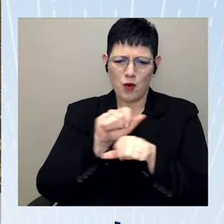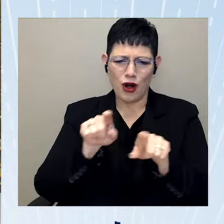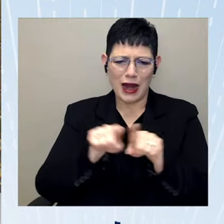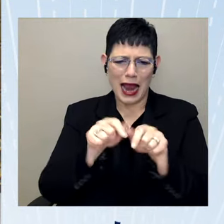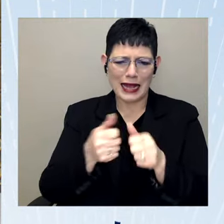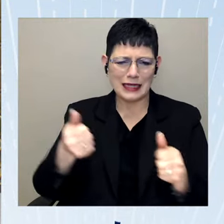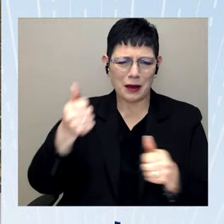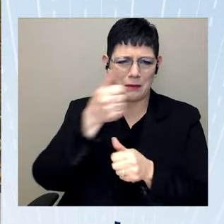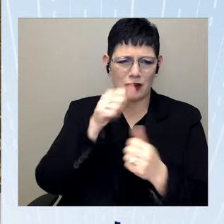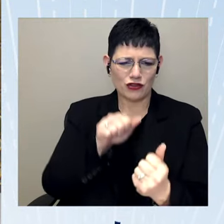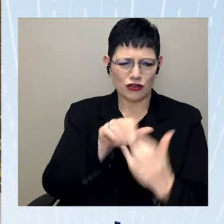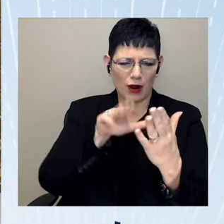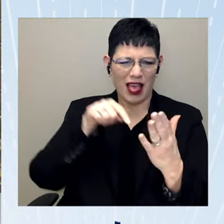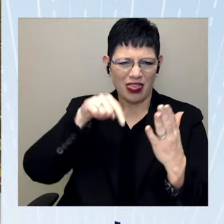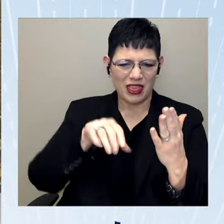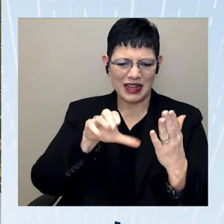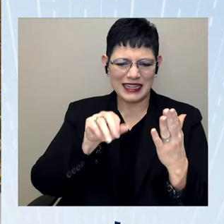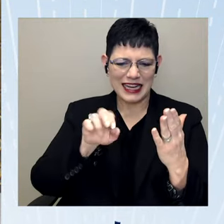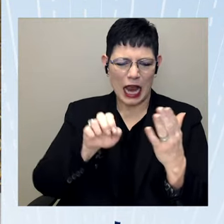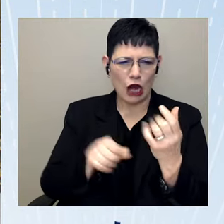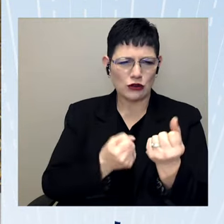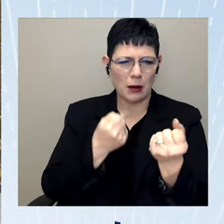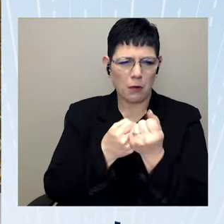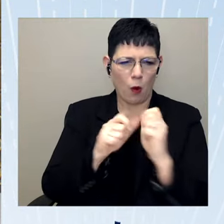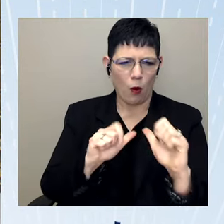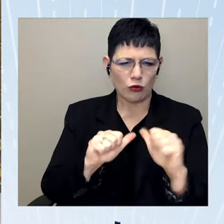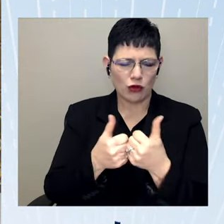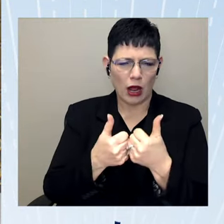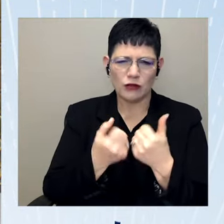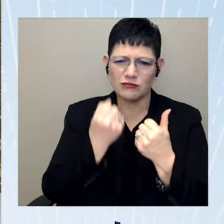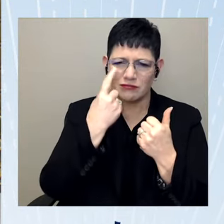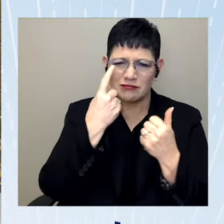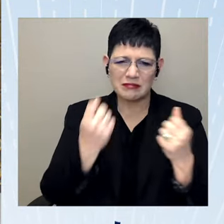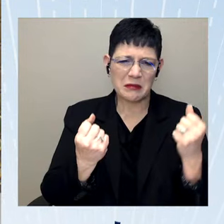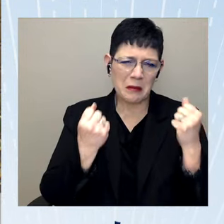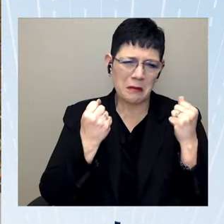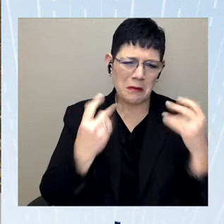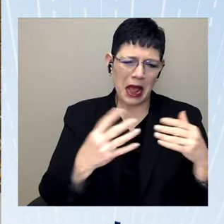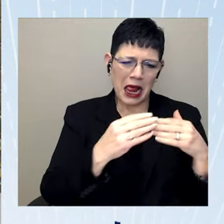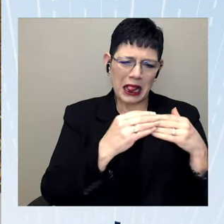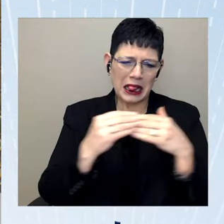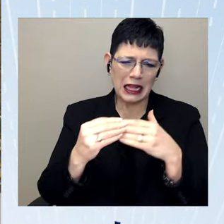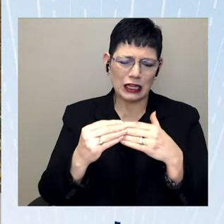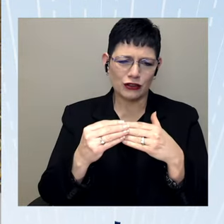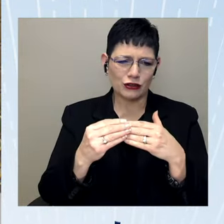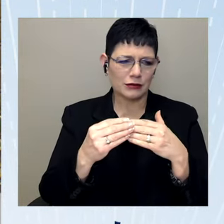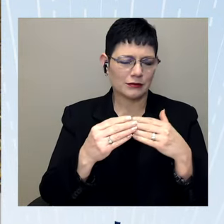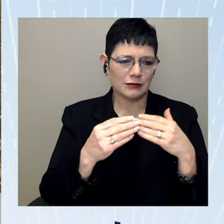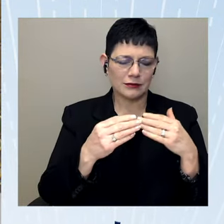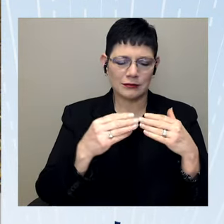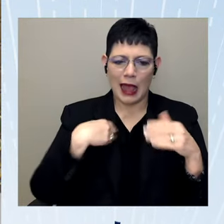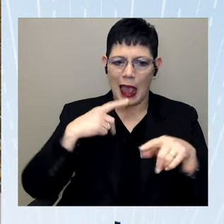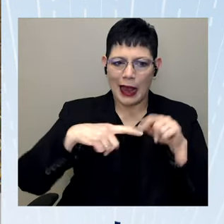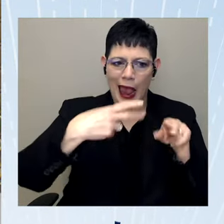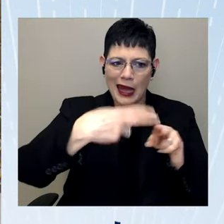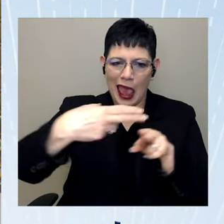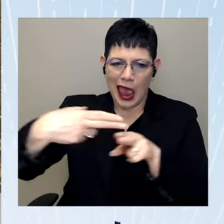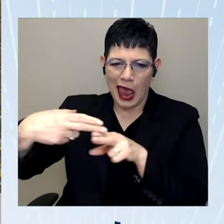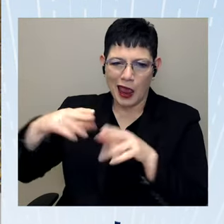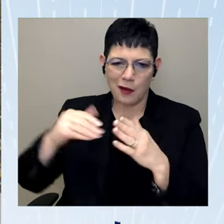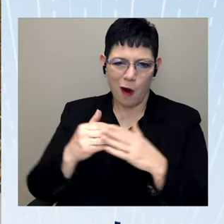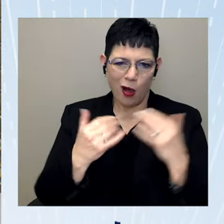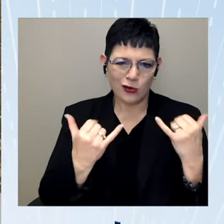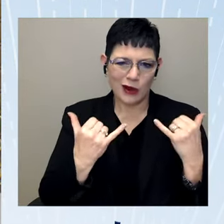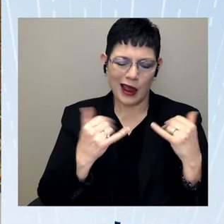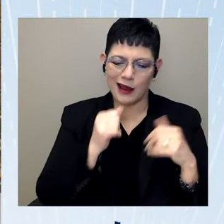this challenge. And there's so many leaders in this room that I cannot thank all of you, but as I like to say,